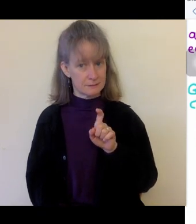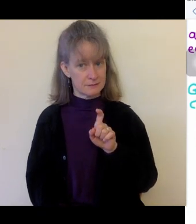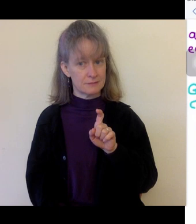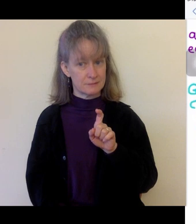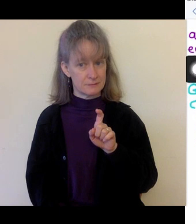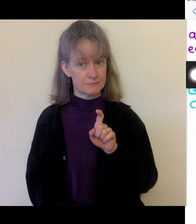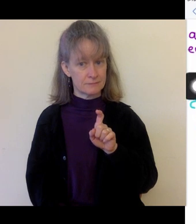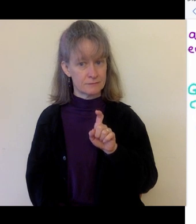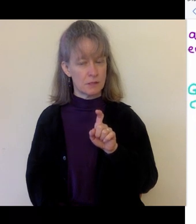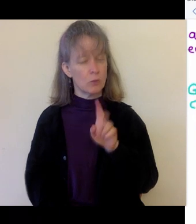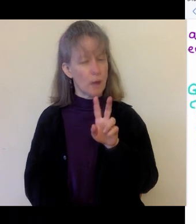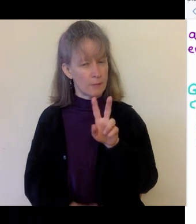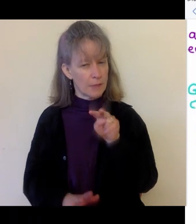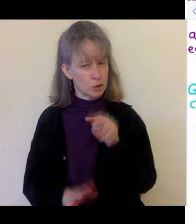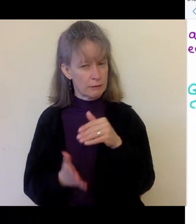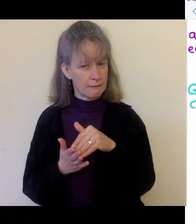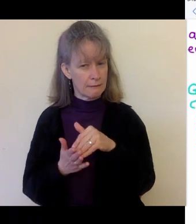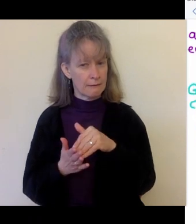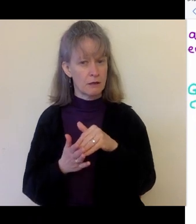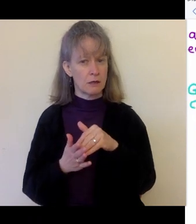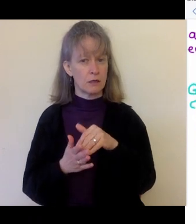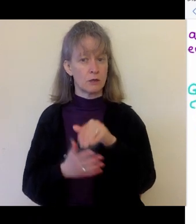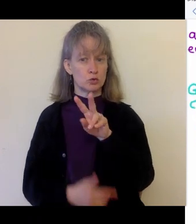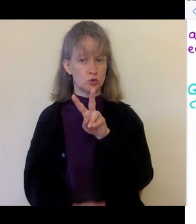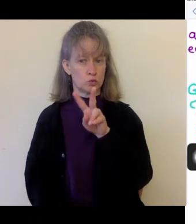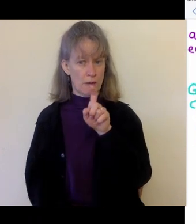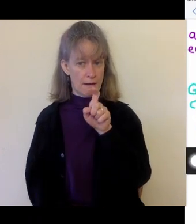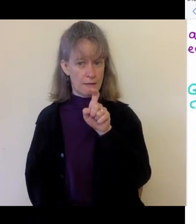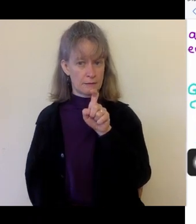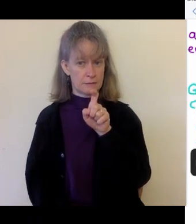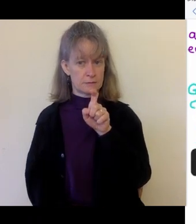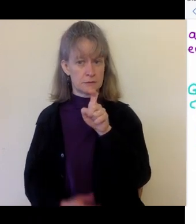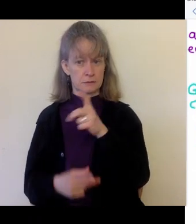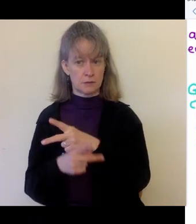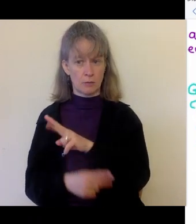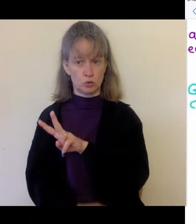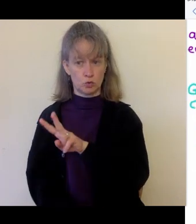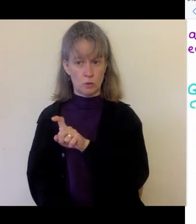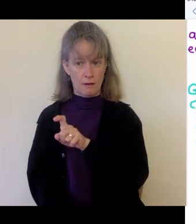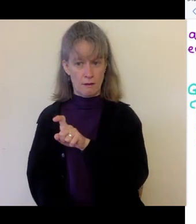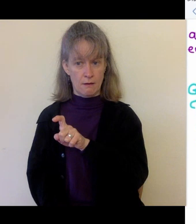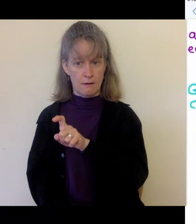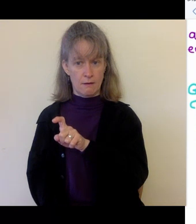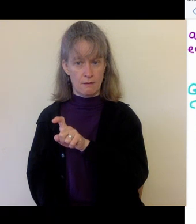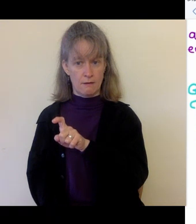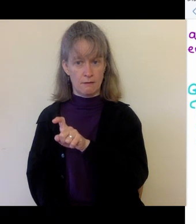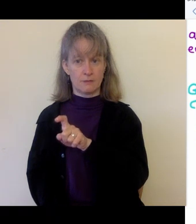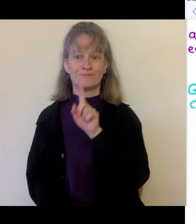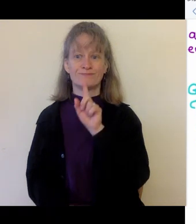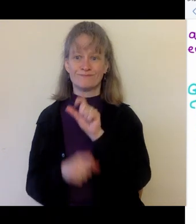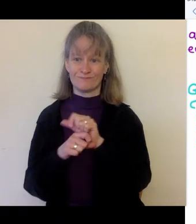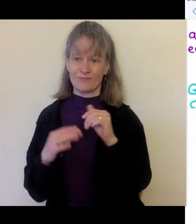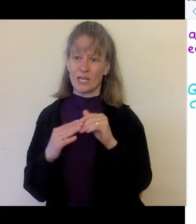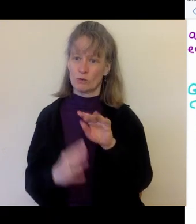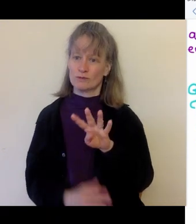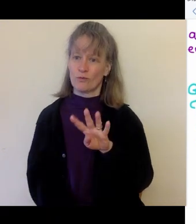And let's double check. 2x times 2x is 4x